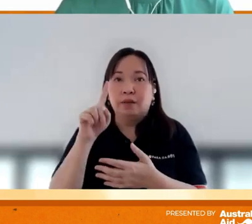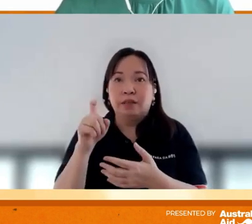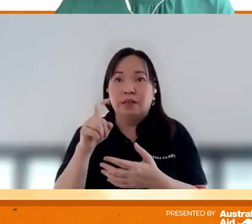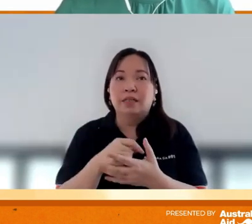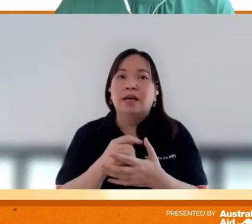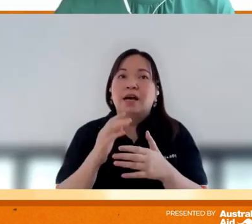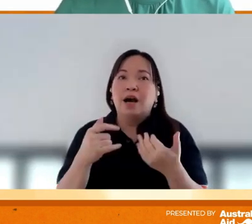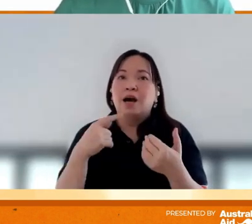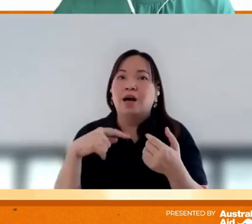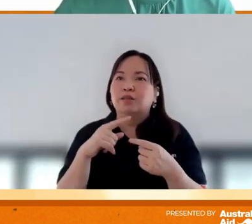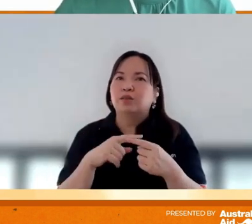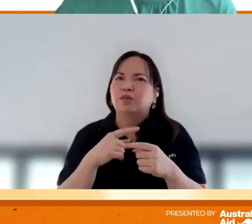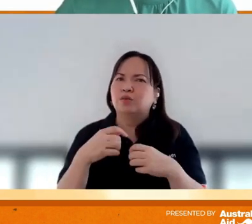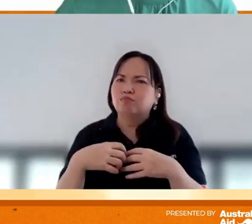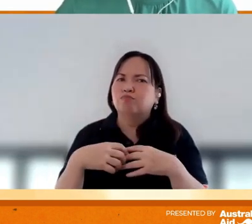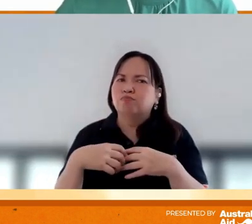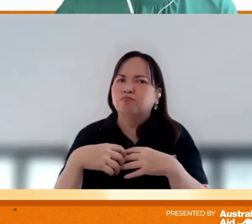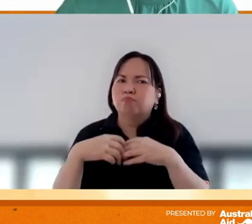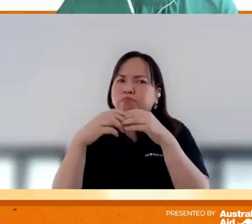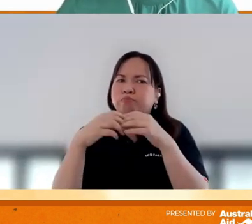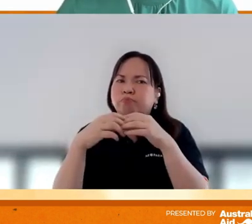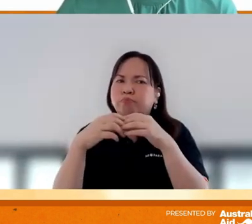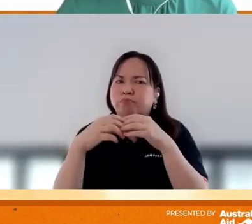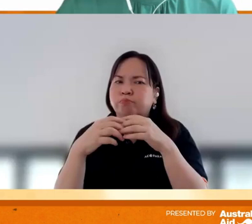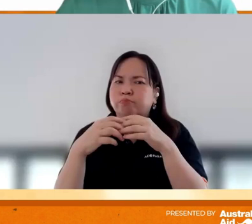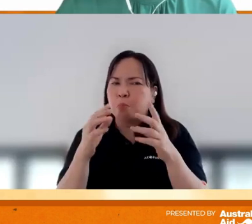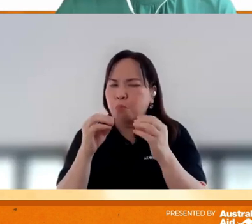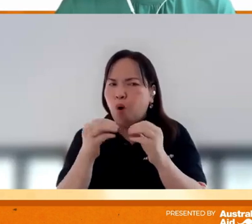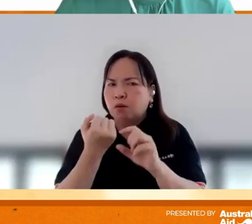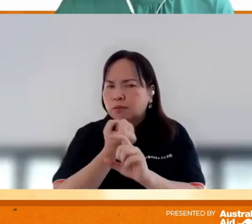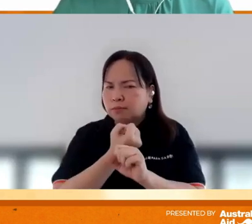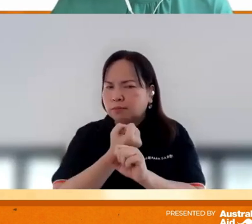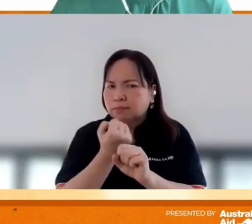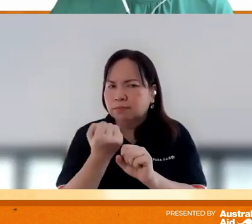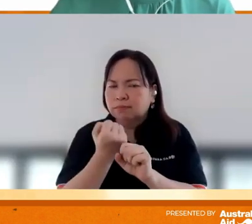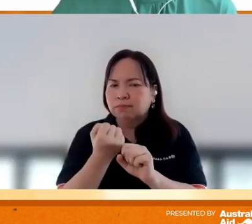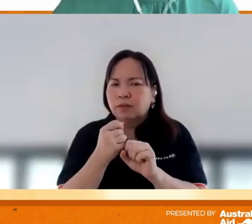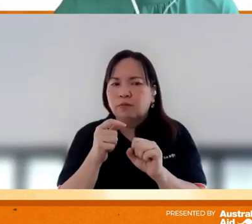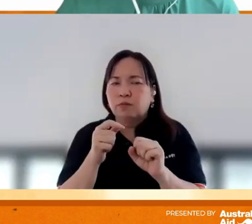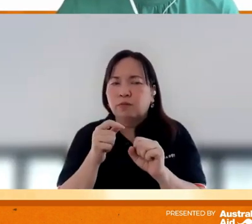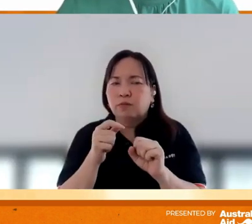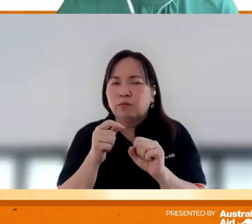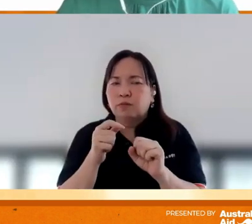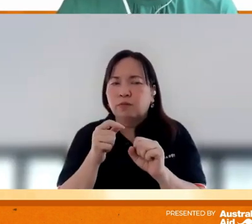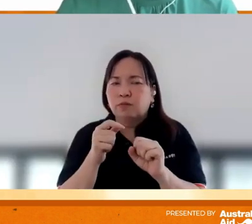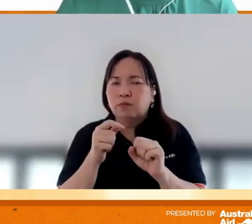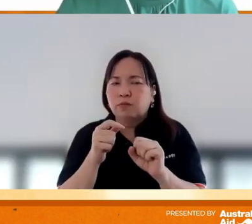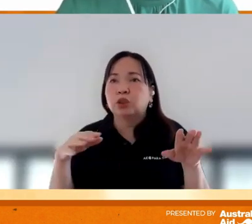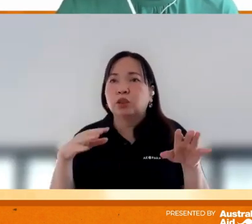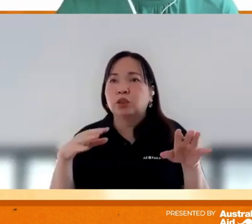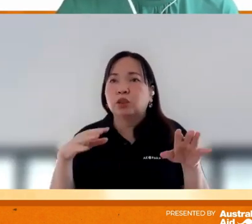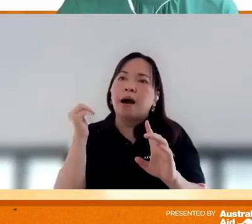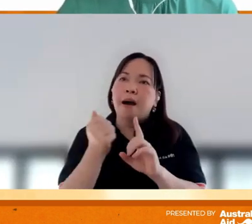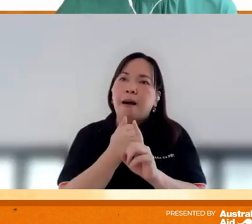build resilience on abused children and teens? So thank you again for that question. That is